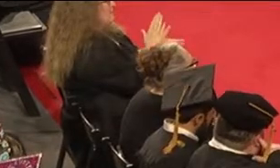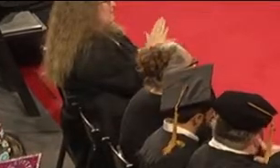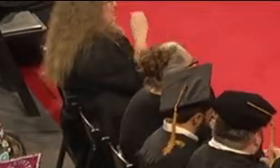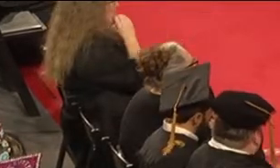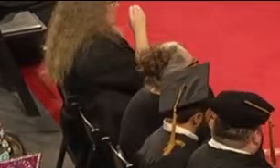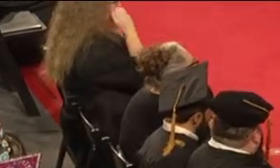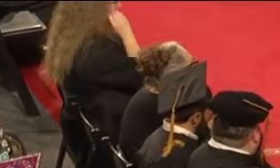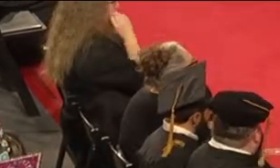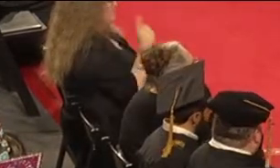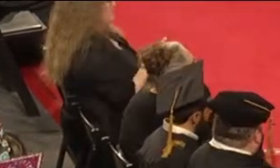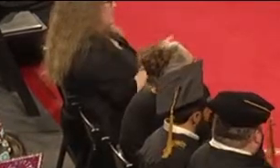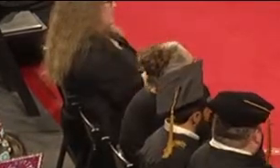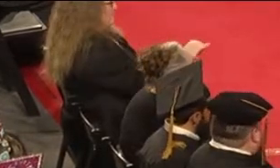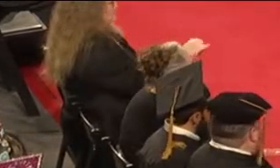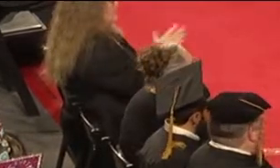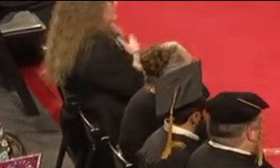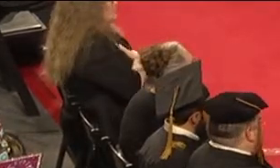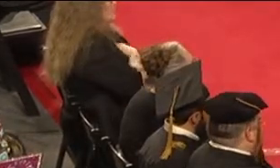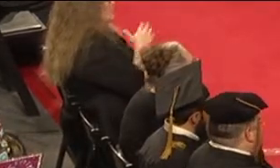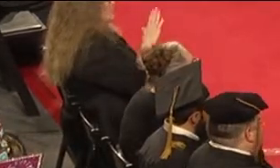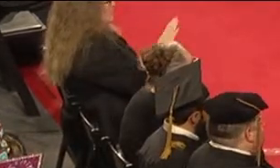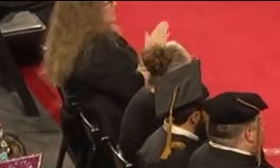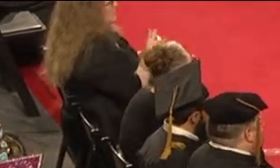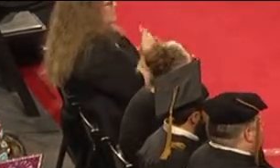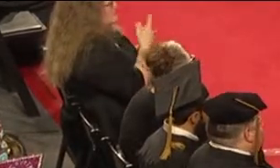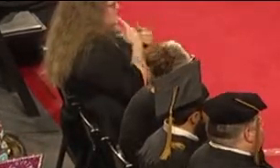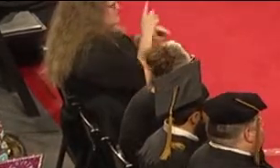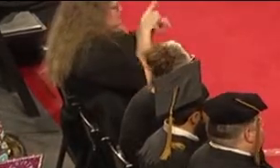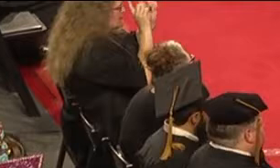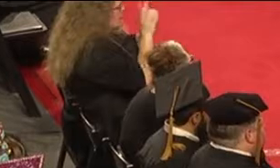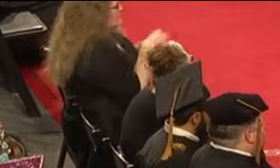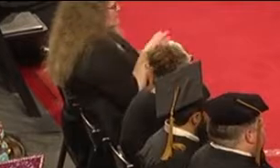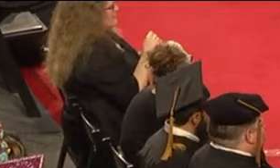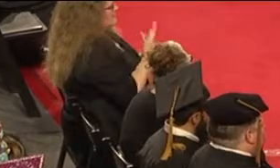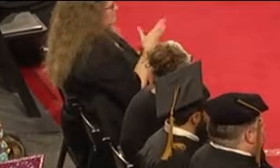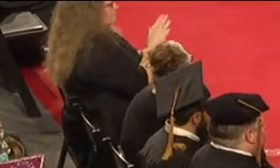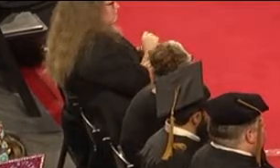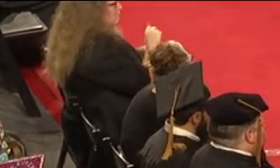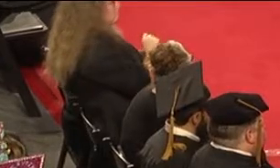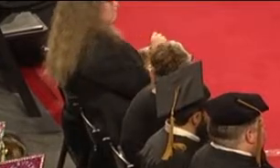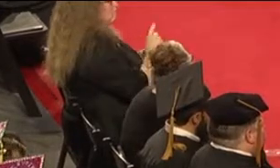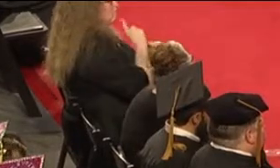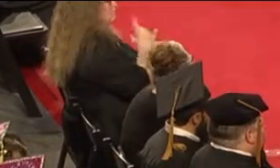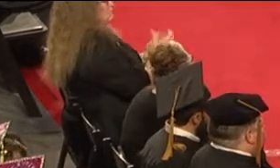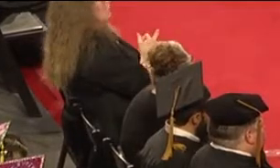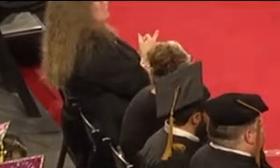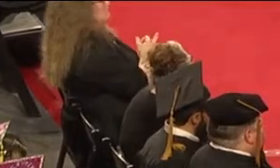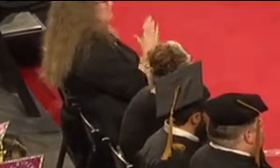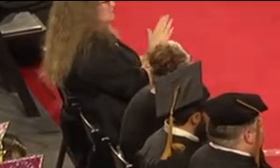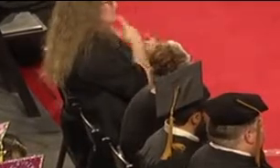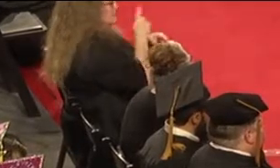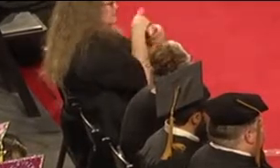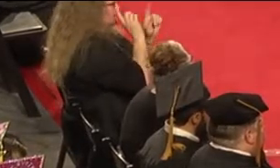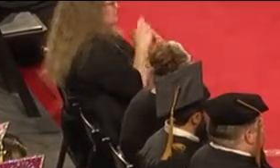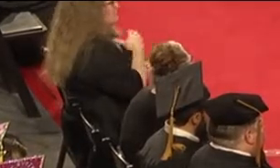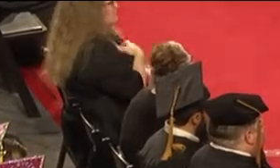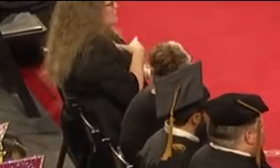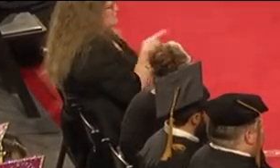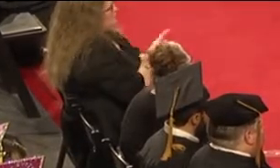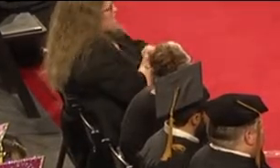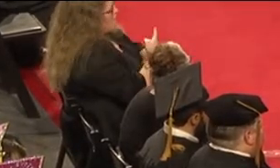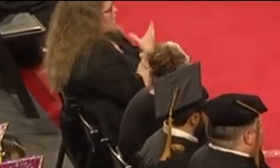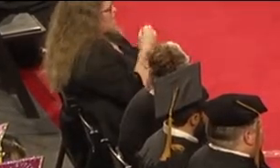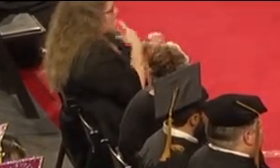forever. Enjoy your newfound success and hard-earned success. We all wish you a long and